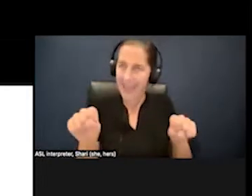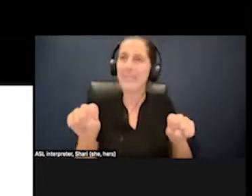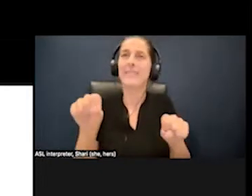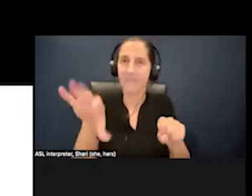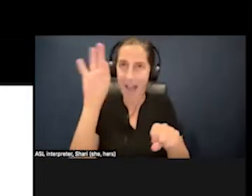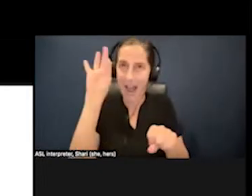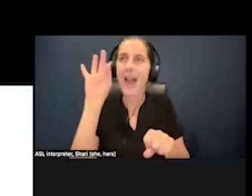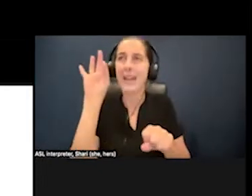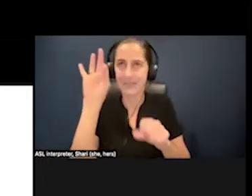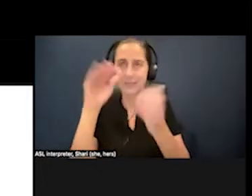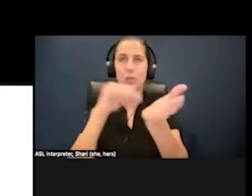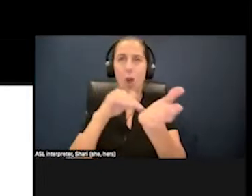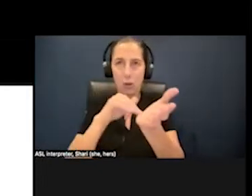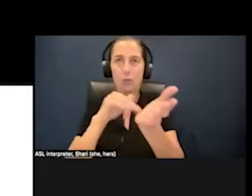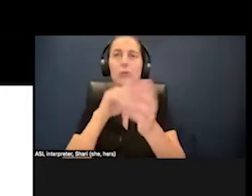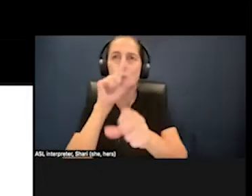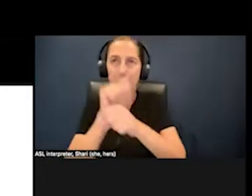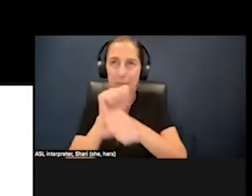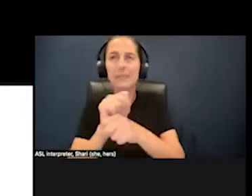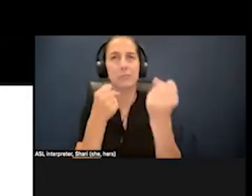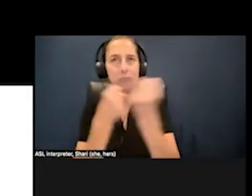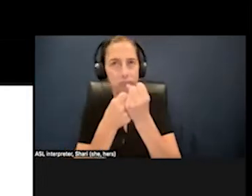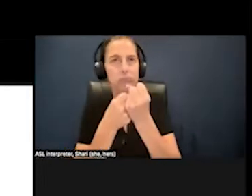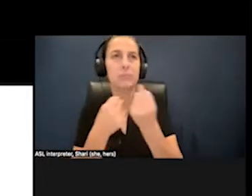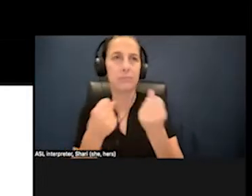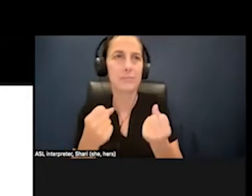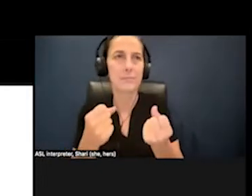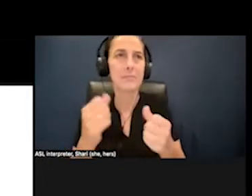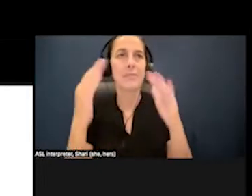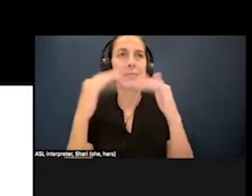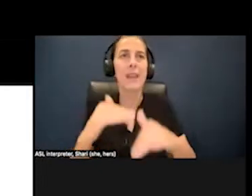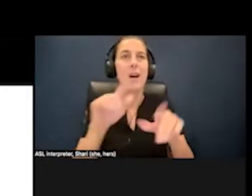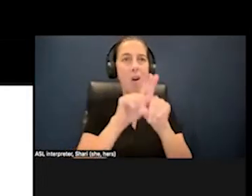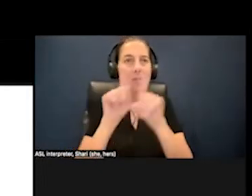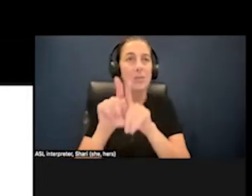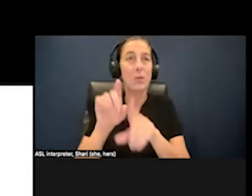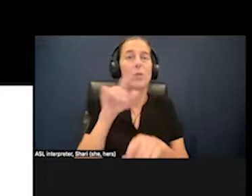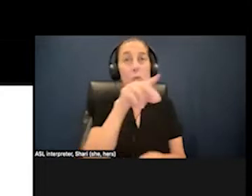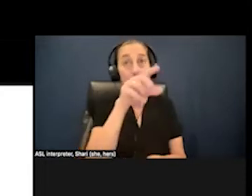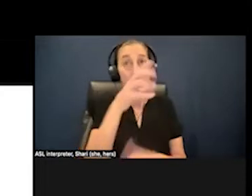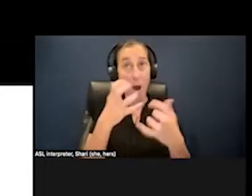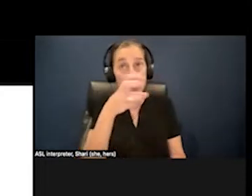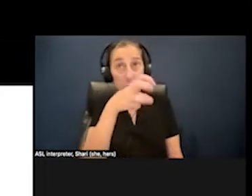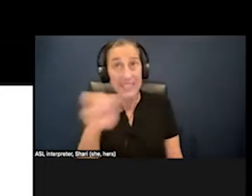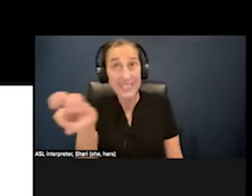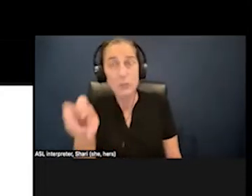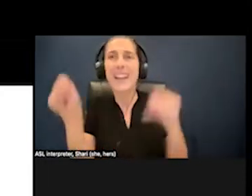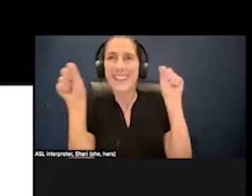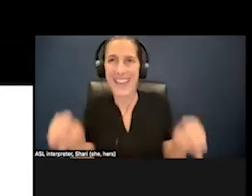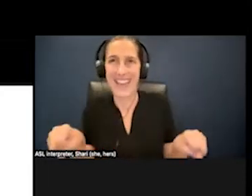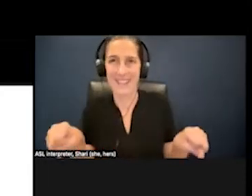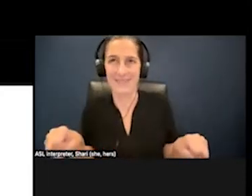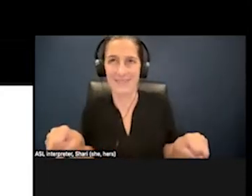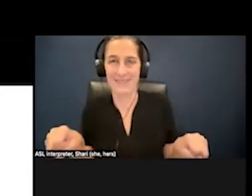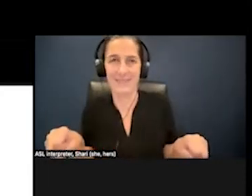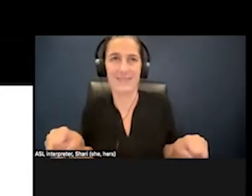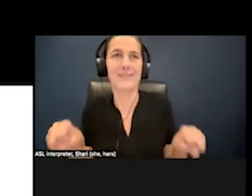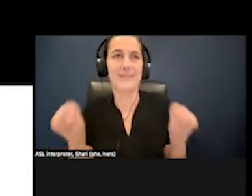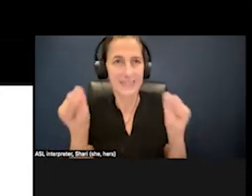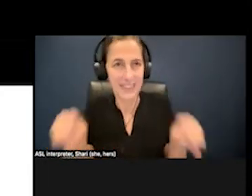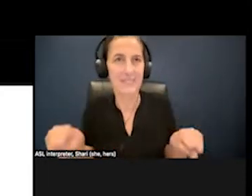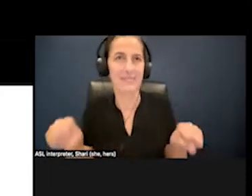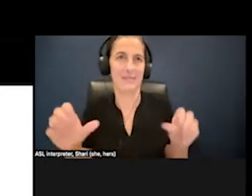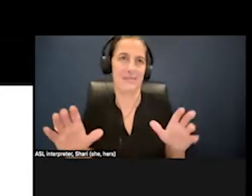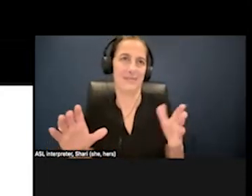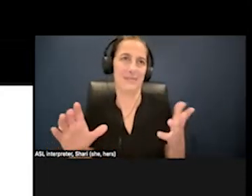there absolutely are resources out there so that you can find gender-affirming care. And that kind of leads me to the third part of what I want to